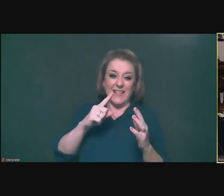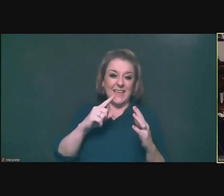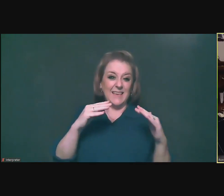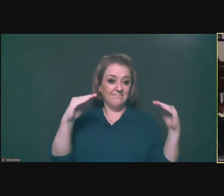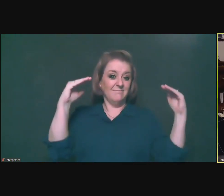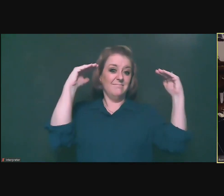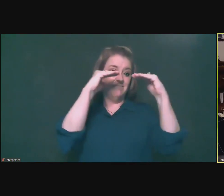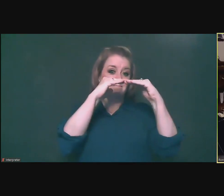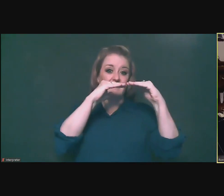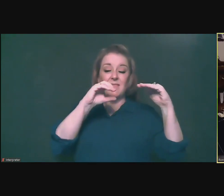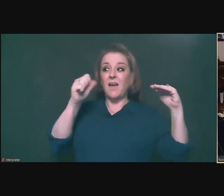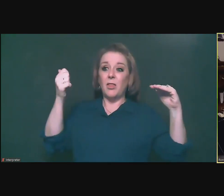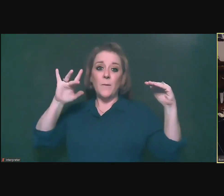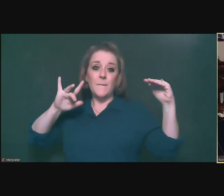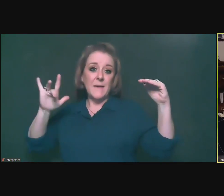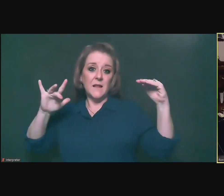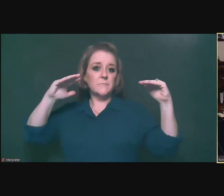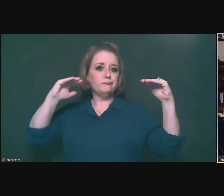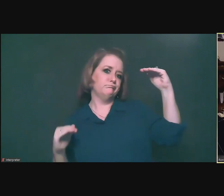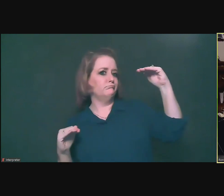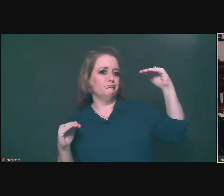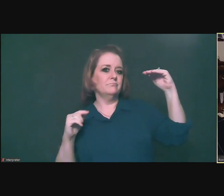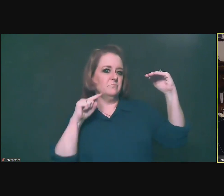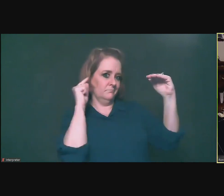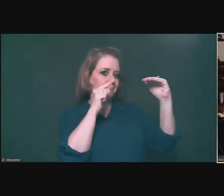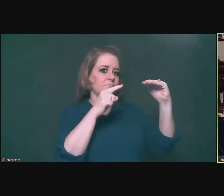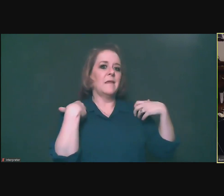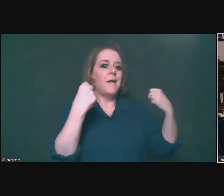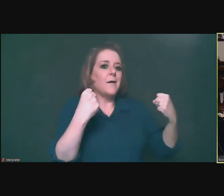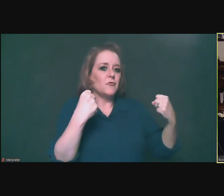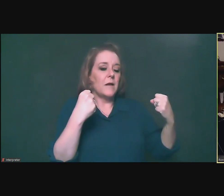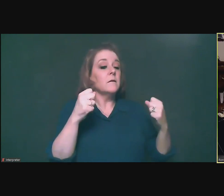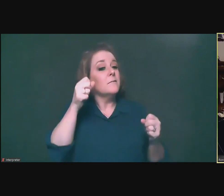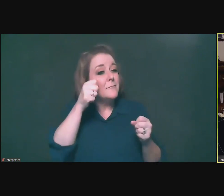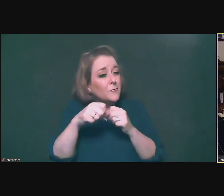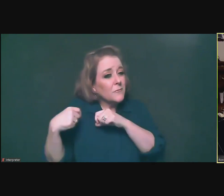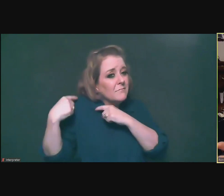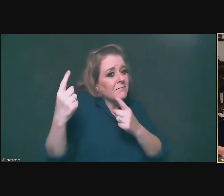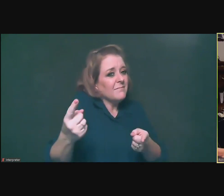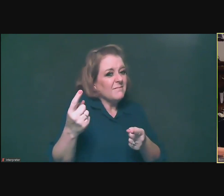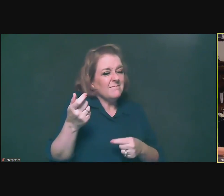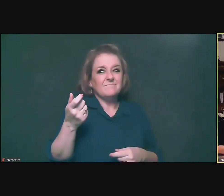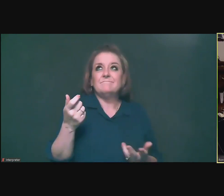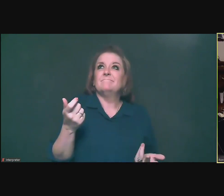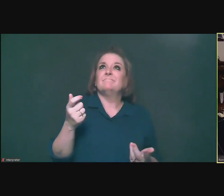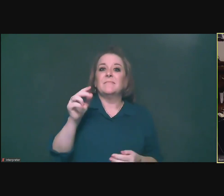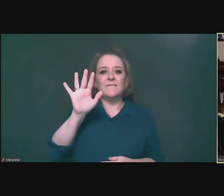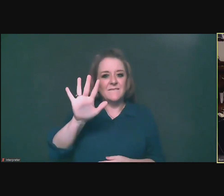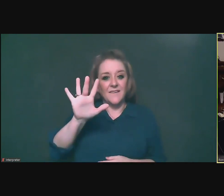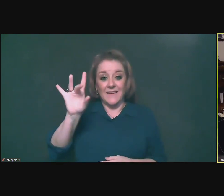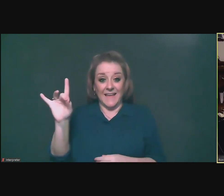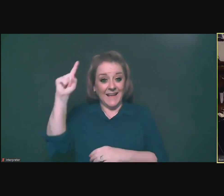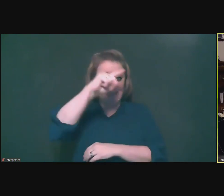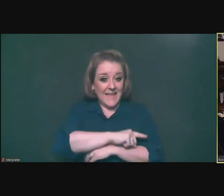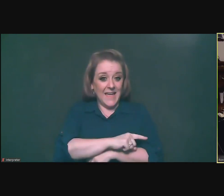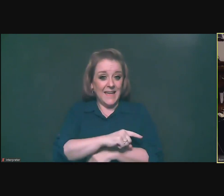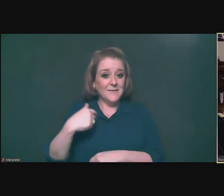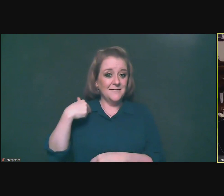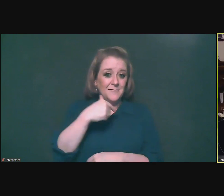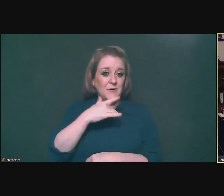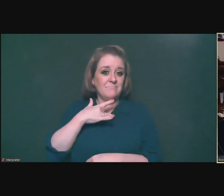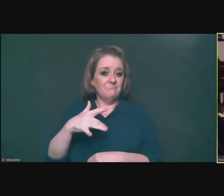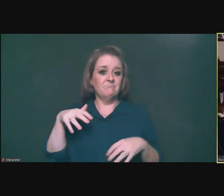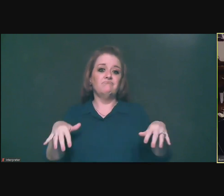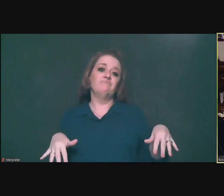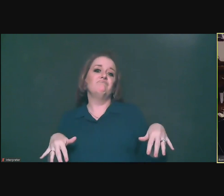exercise prescription. Just be careful. We've been sedentary for a little while, for 58 days. So be careful. Don't overdo